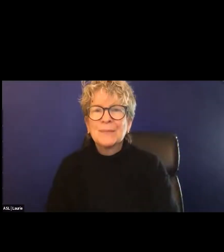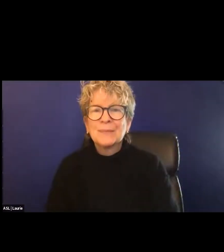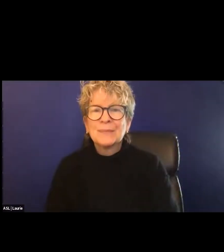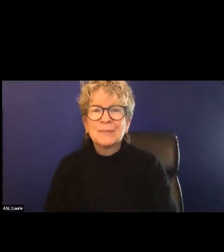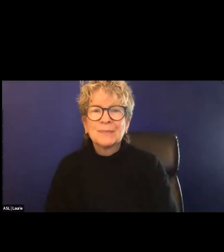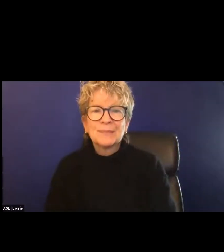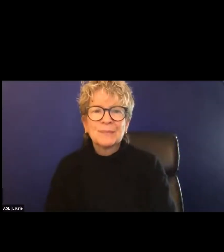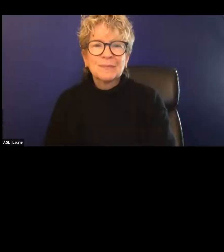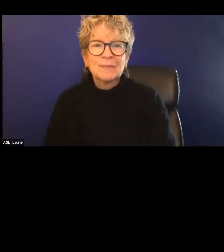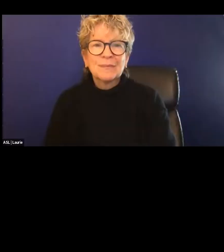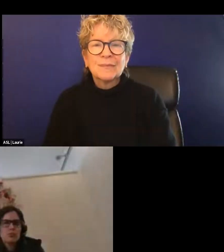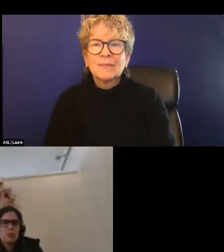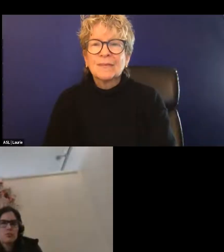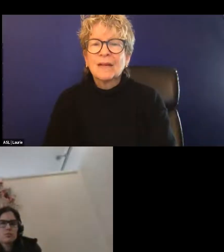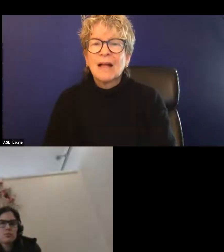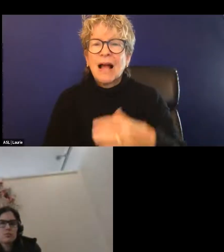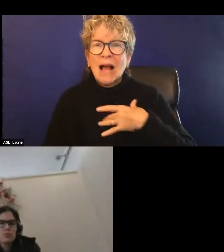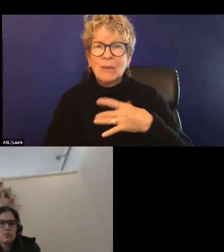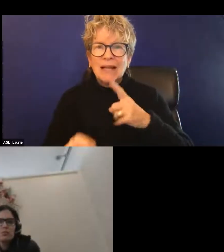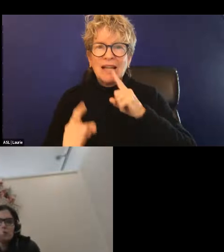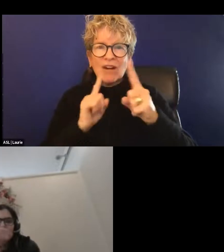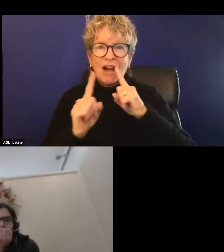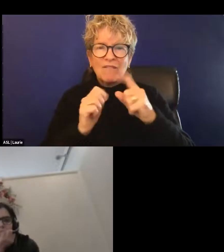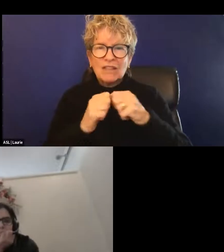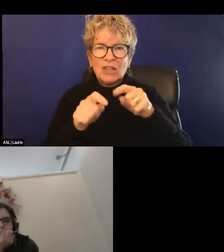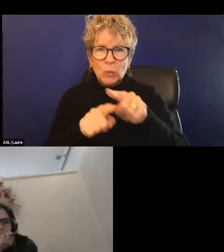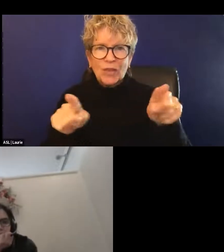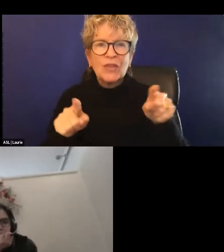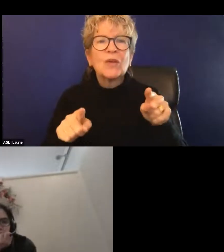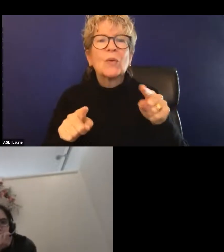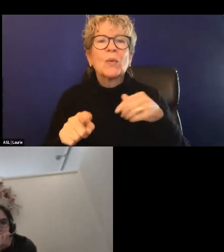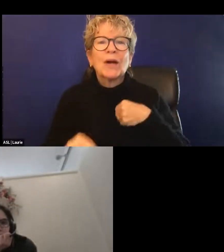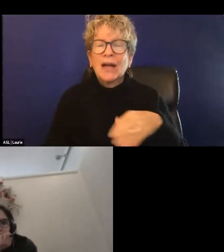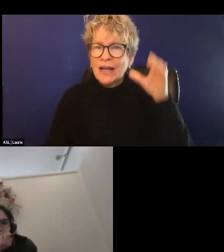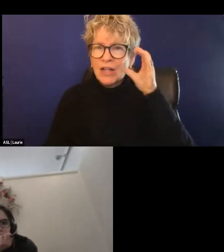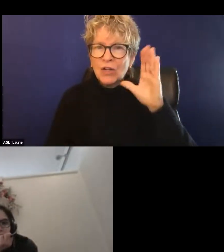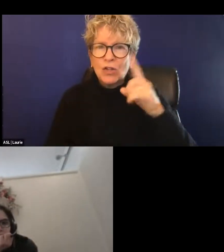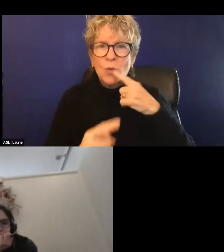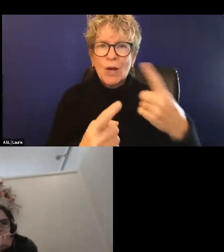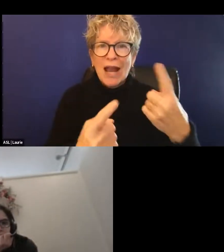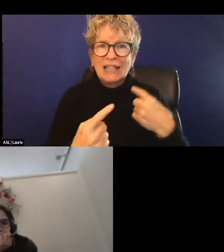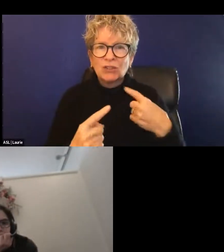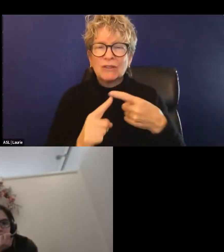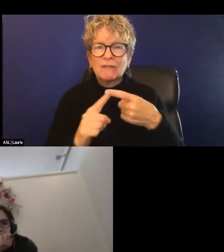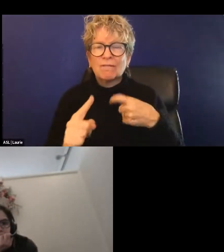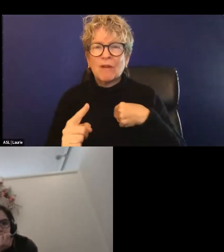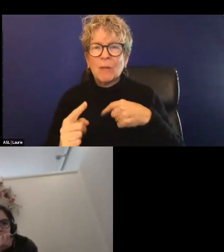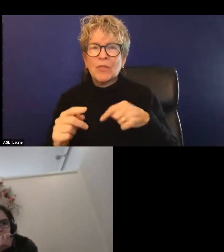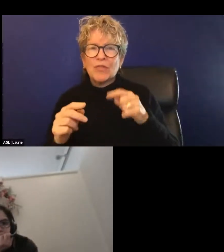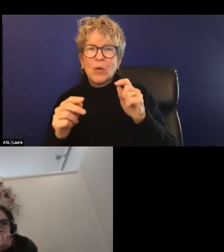to have a conversation with you and hear from you about your reactions to those key themes.